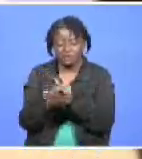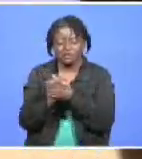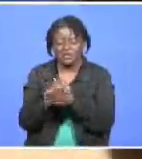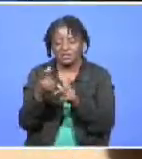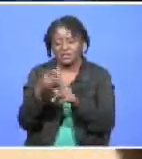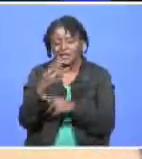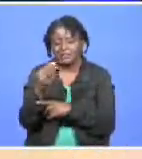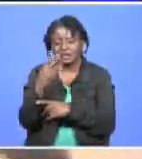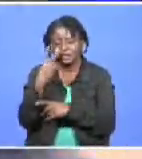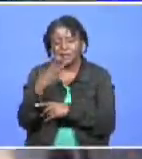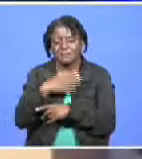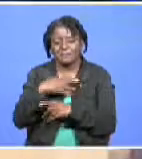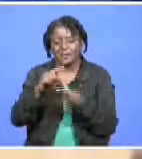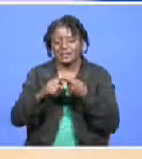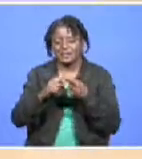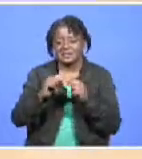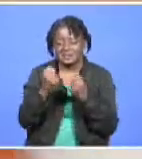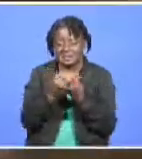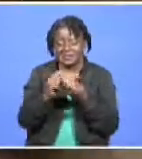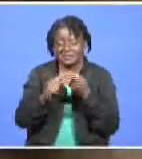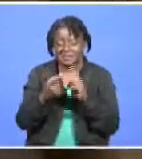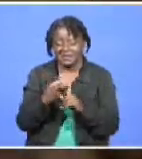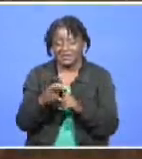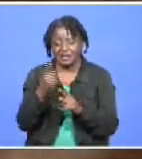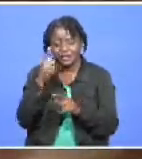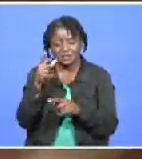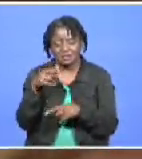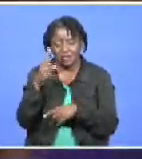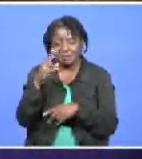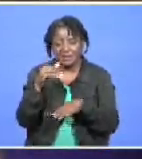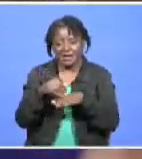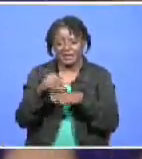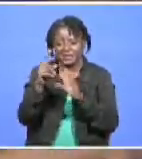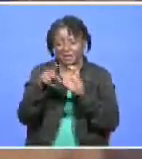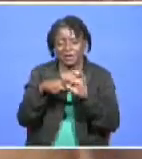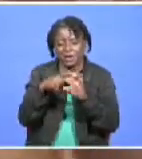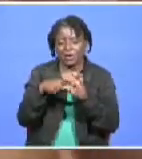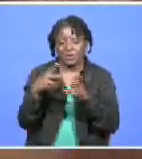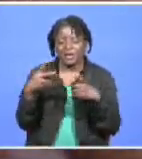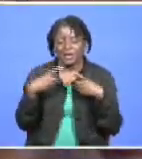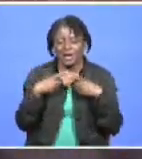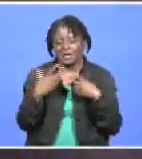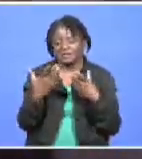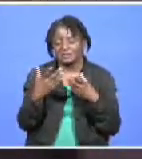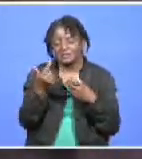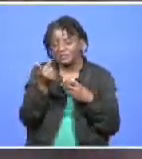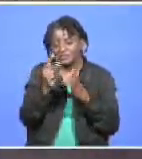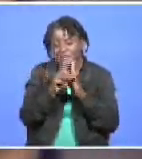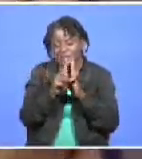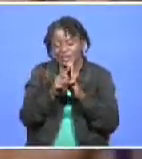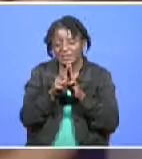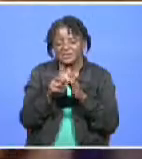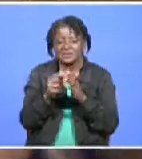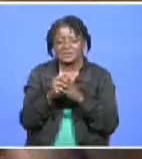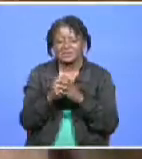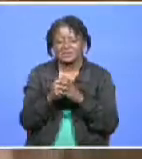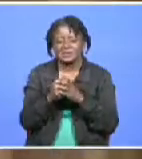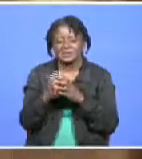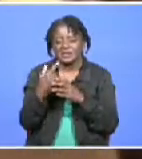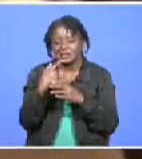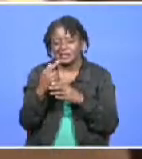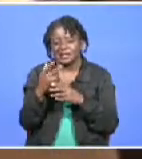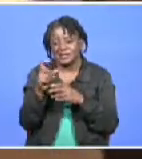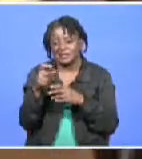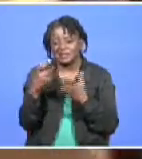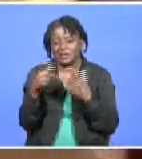it, and I looked up at the clock. We had about 2.6 seconds. I was like, I got to get on my horse. I know he saw me. So I'm just go as fast as I can and